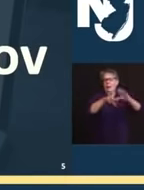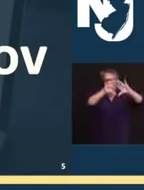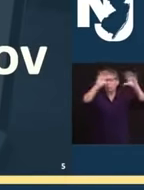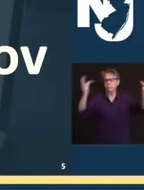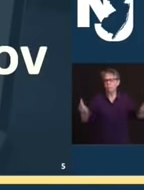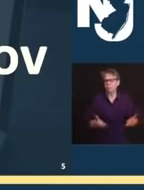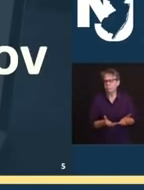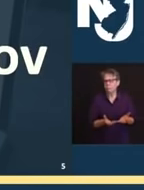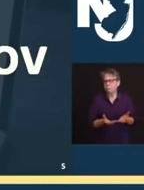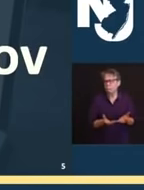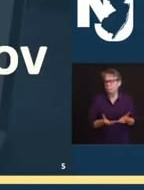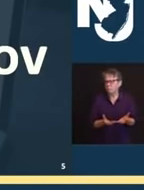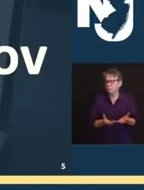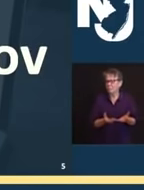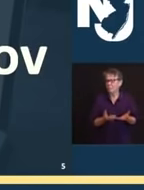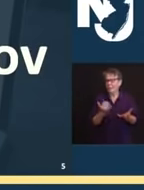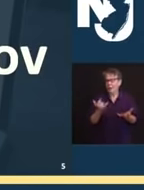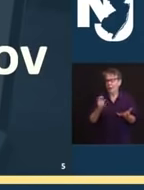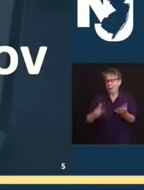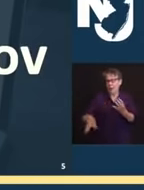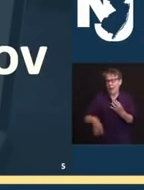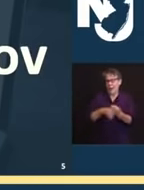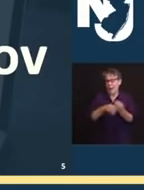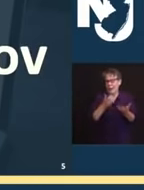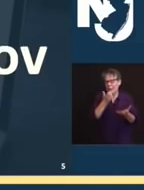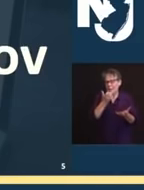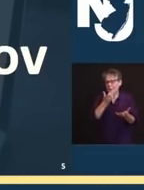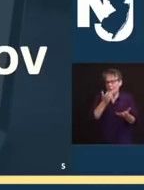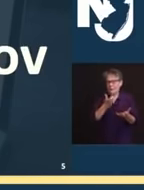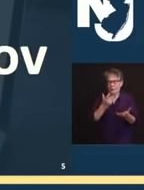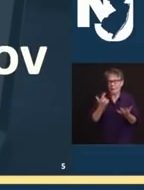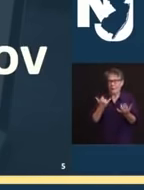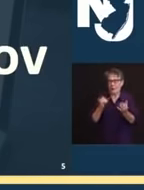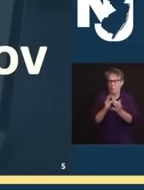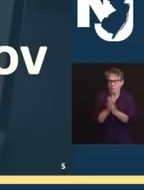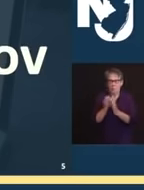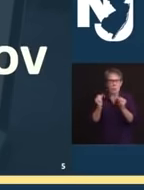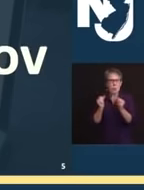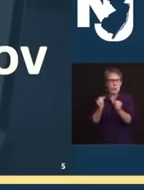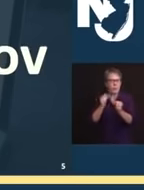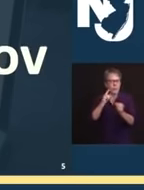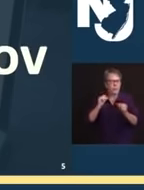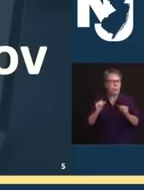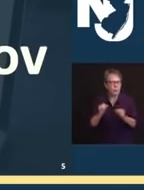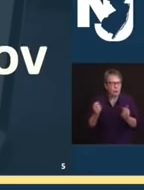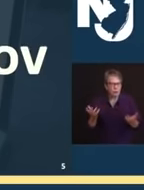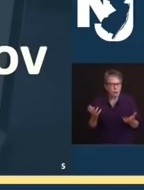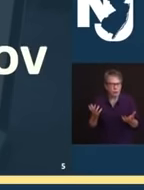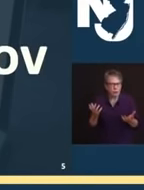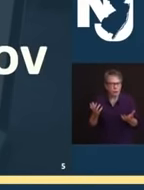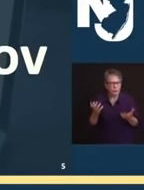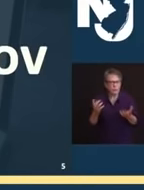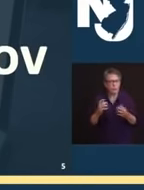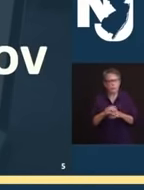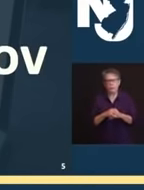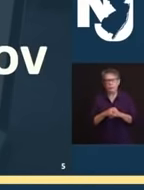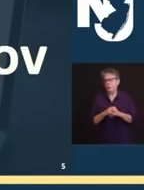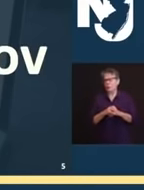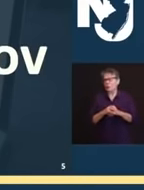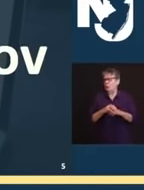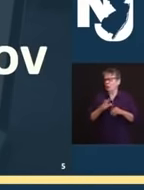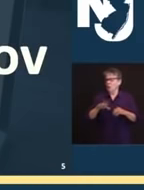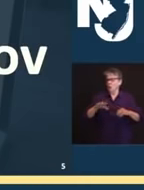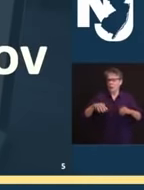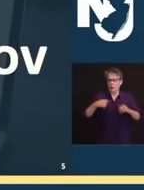as the weather trends colder. Now, while we have also seen coronavirus spread associated